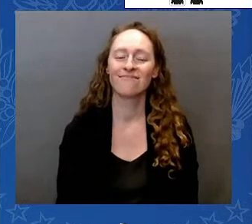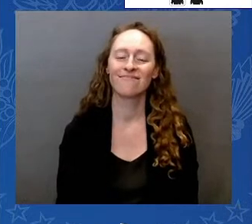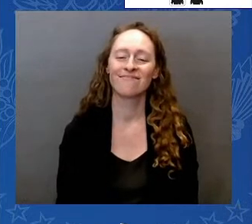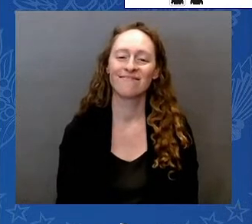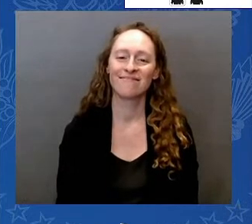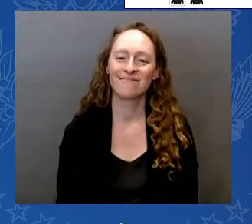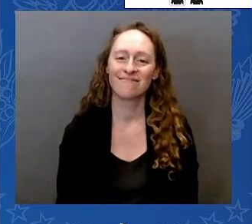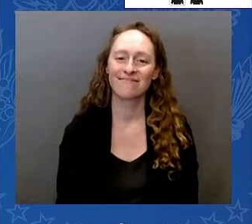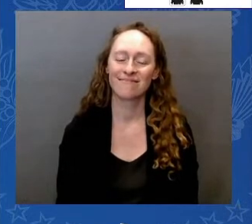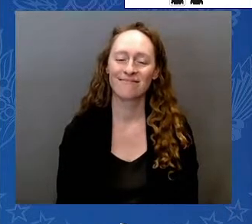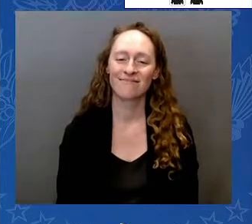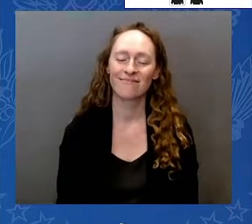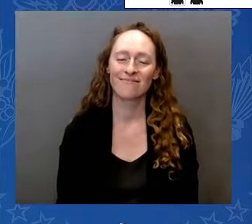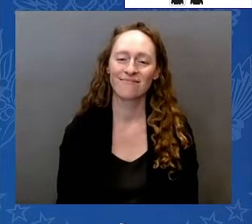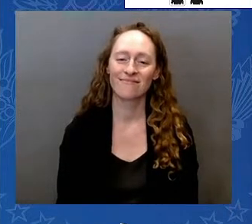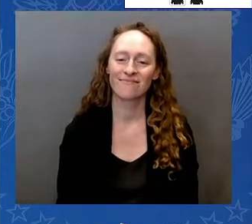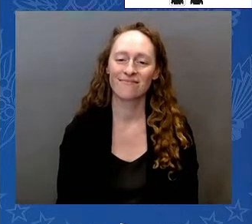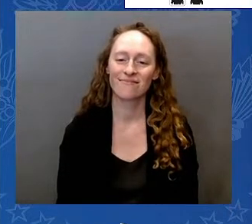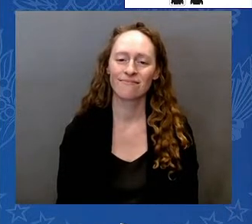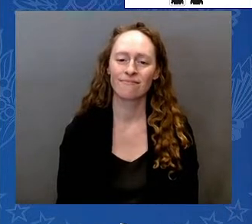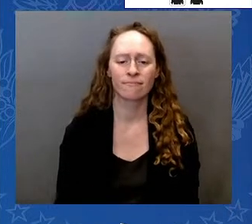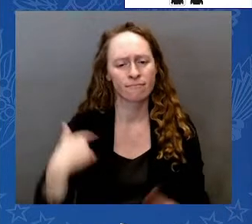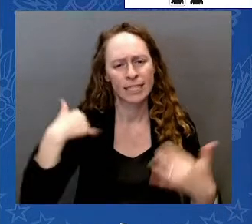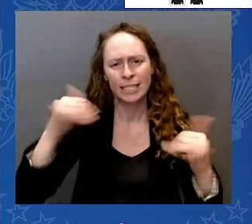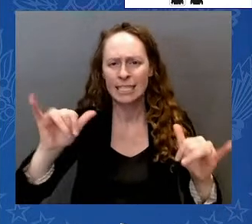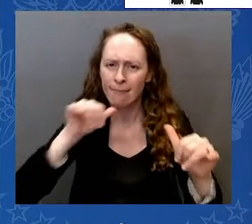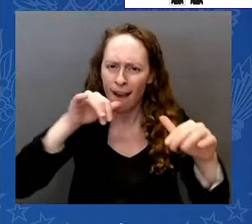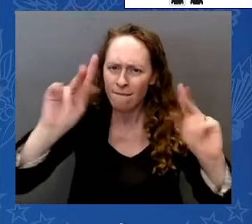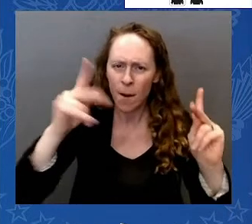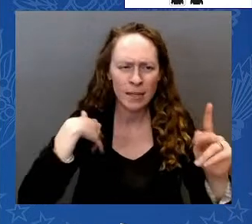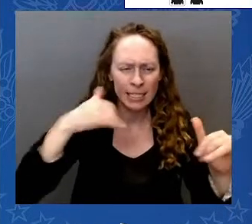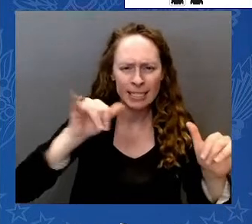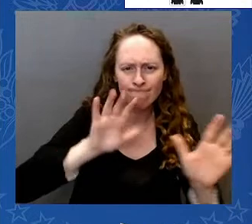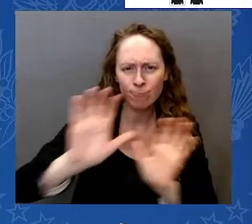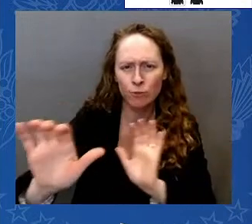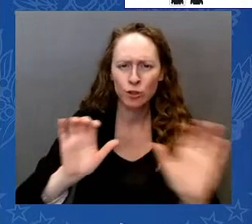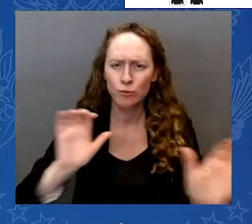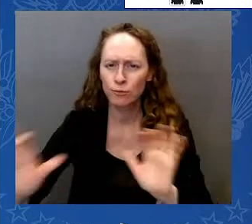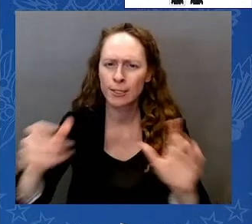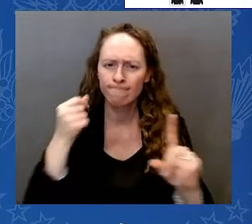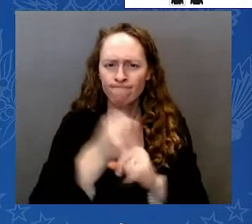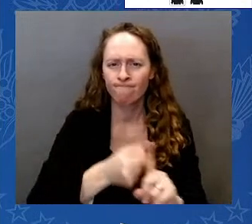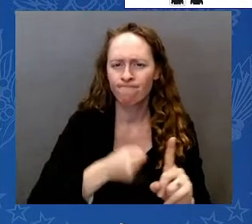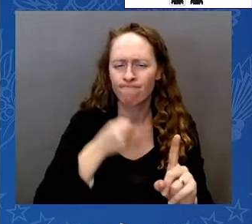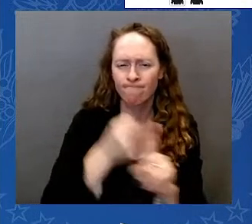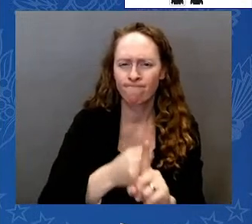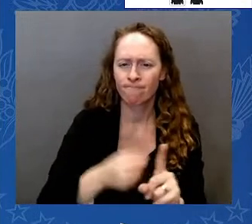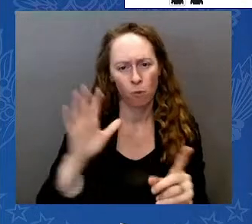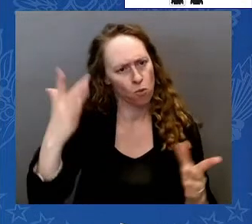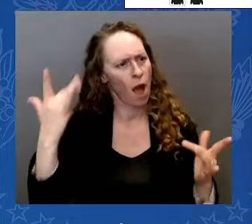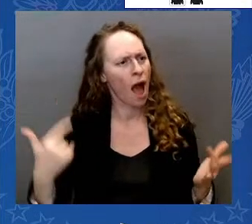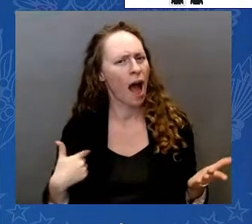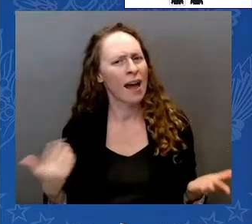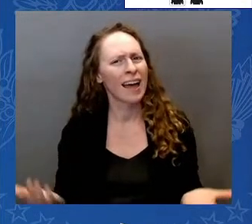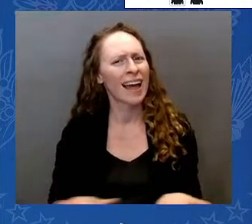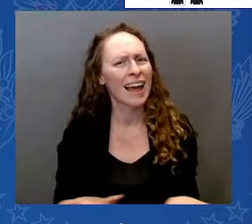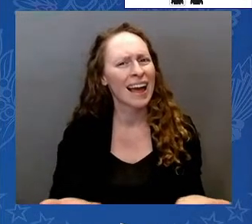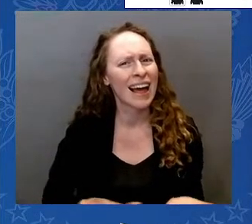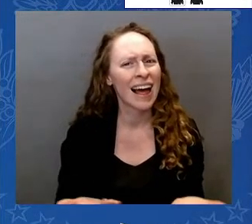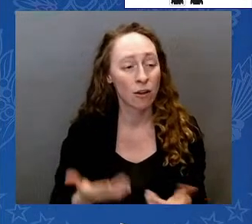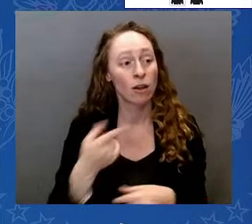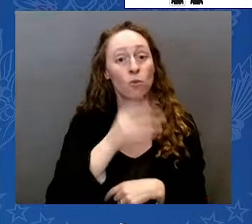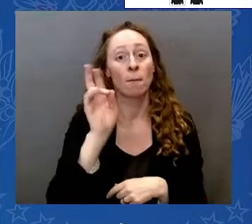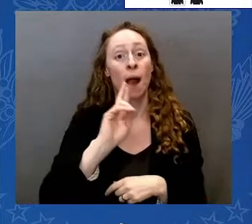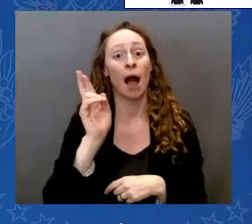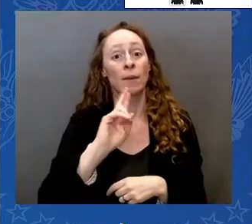how our Republican colleagues have a very different view. And I know many of you are probably Republicans, but many of my